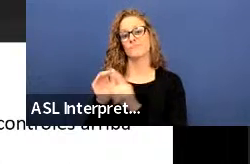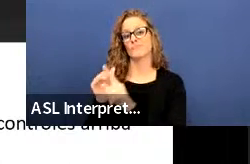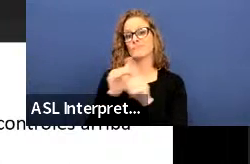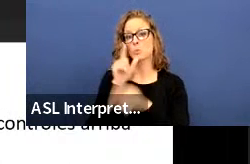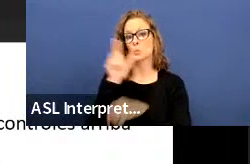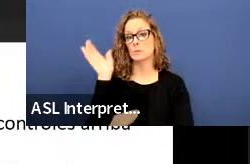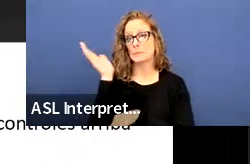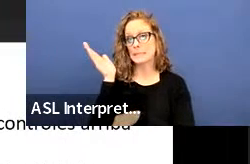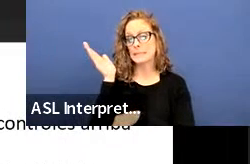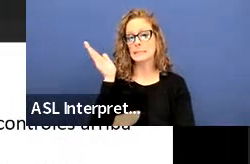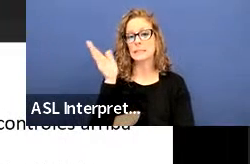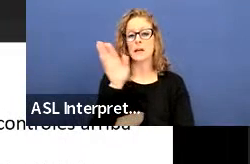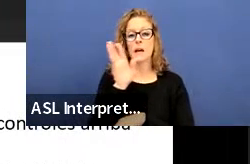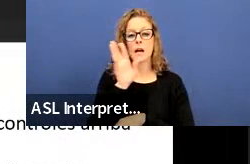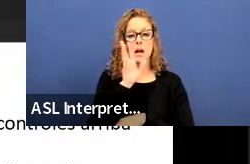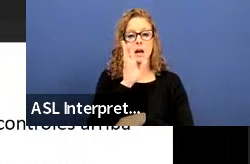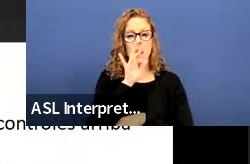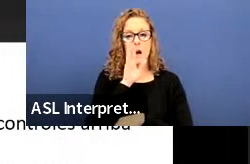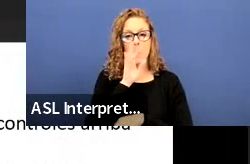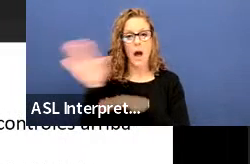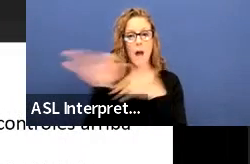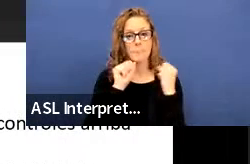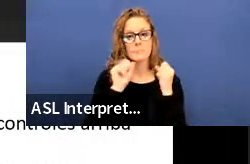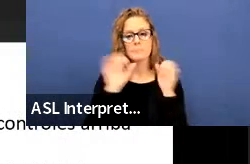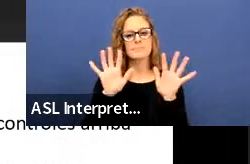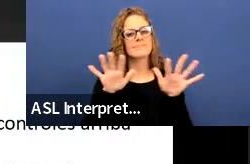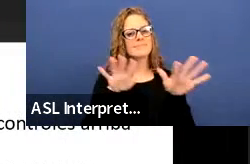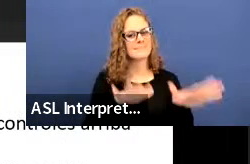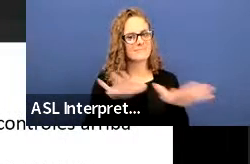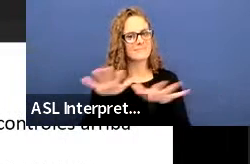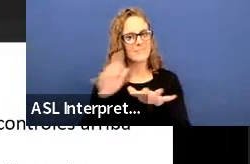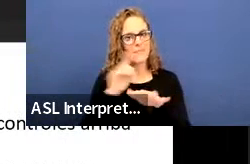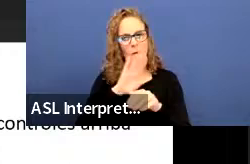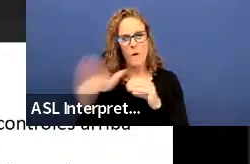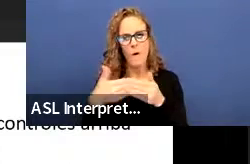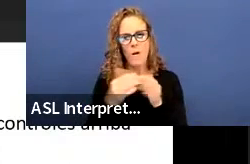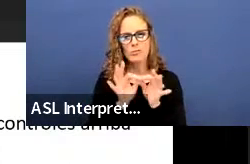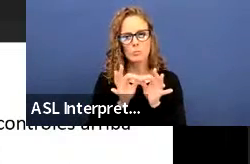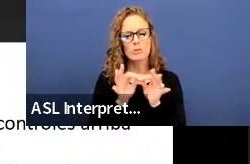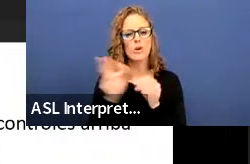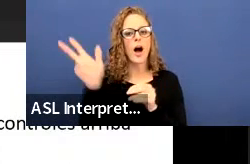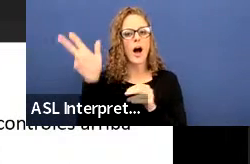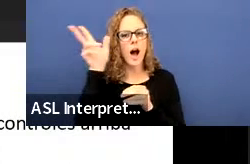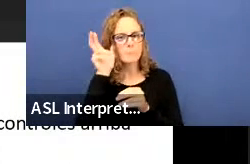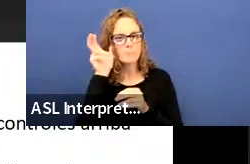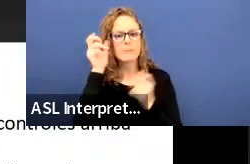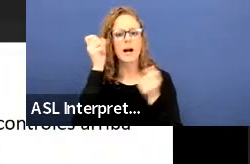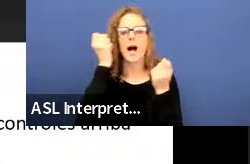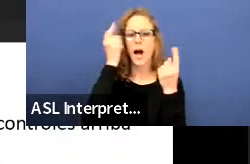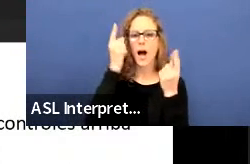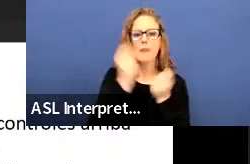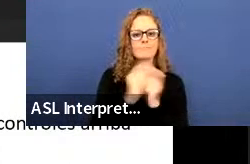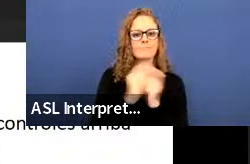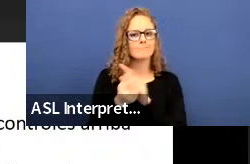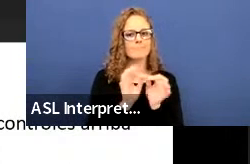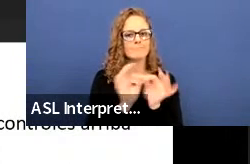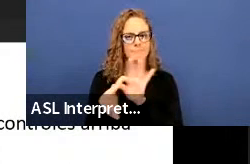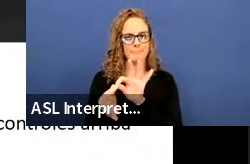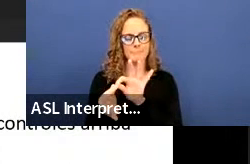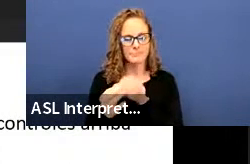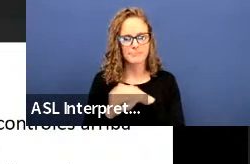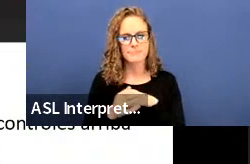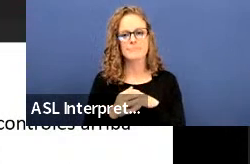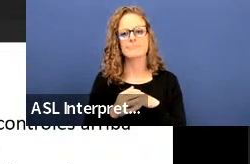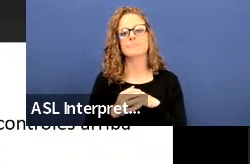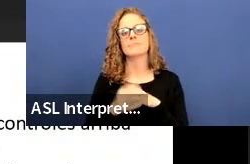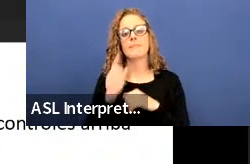our speakers and panelists to speak slowly for all of our interpreters. And for those of us who are joining via